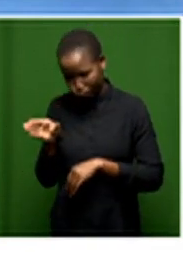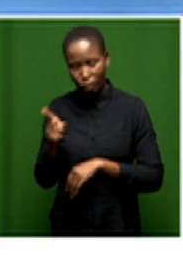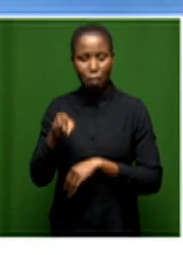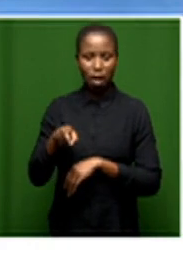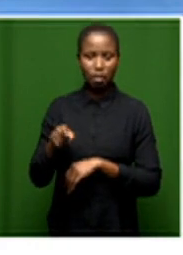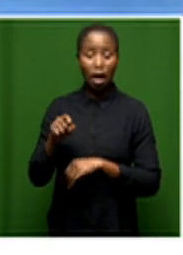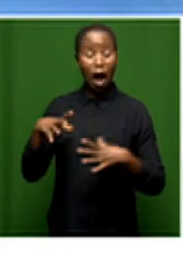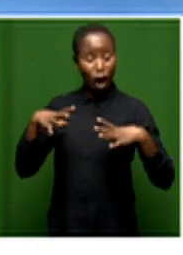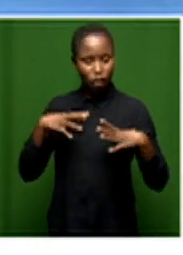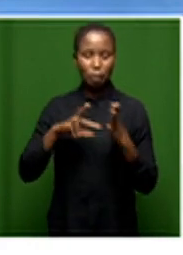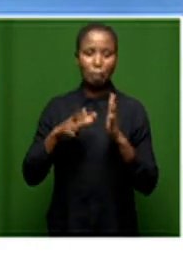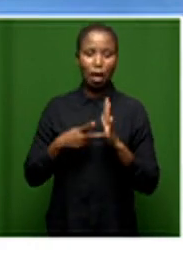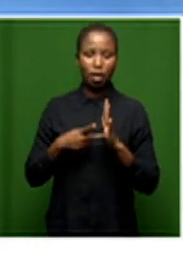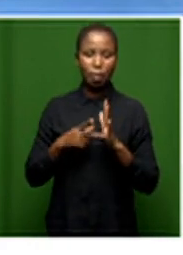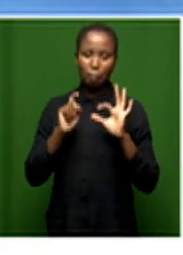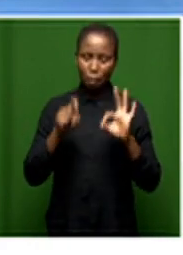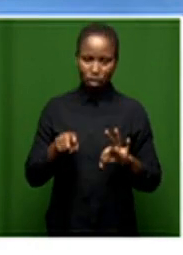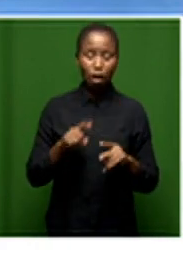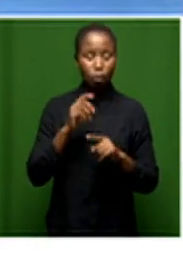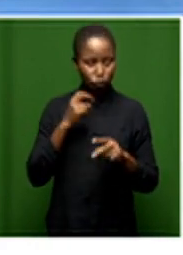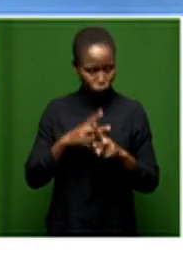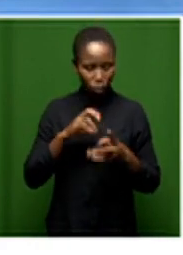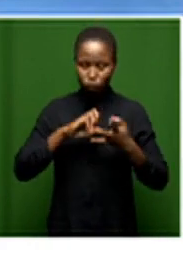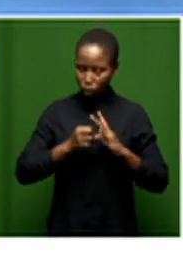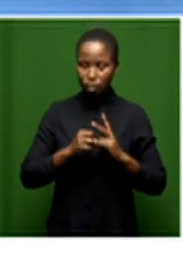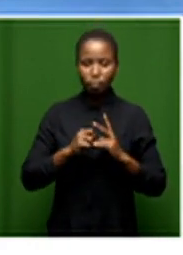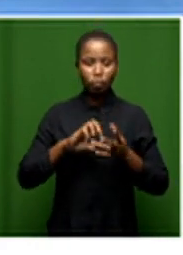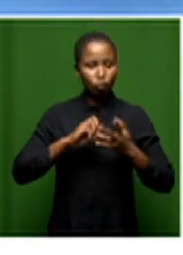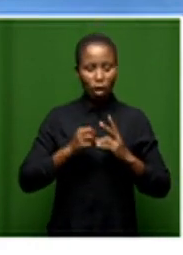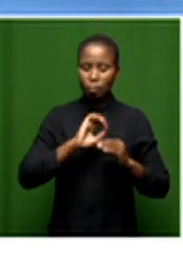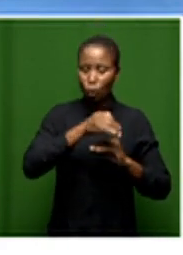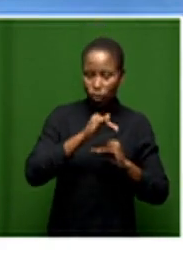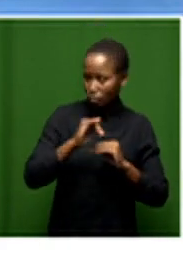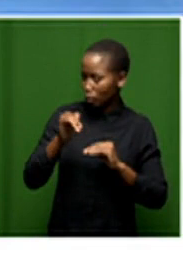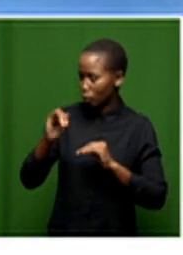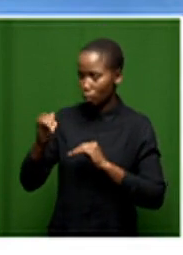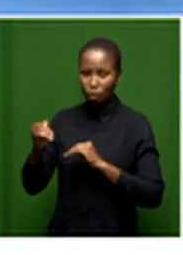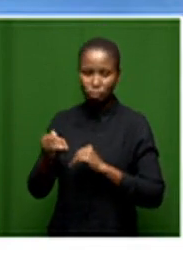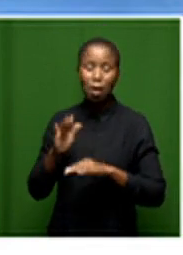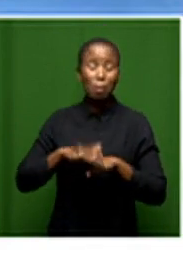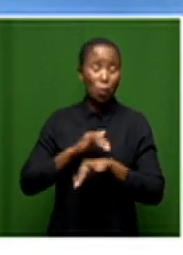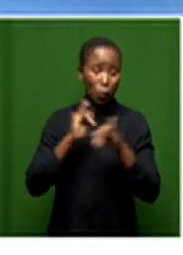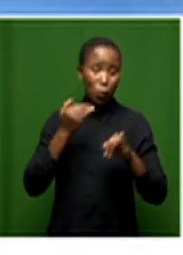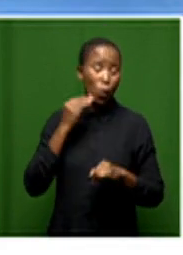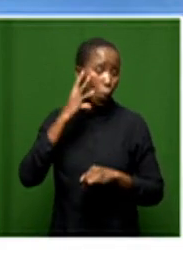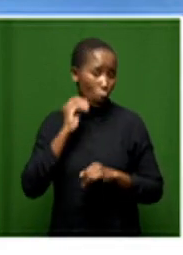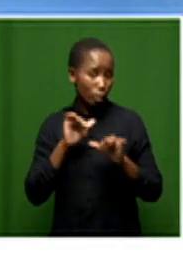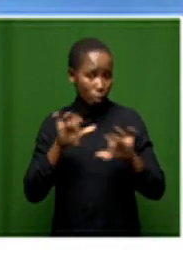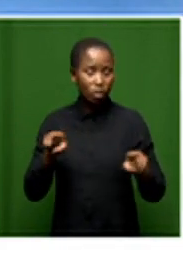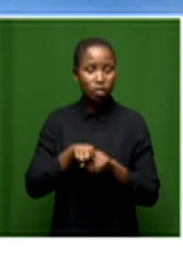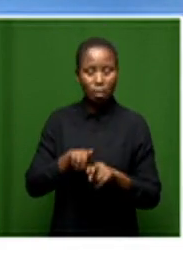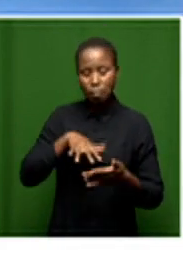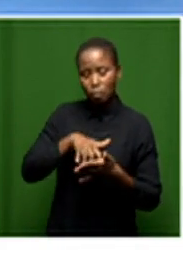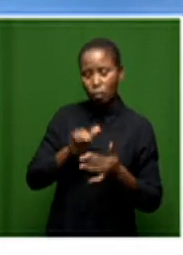and until then, let's try and make sure that we protect everybody, including our elderly and people with comorbidities. This has